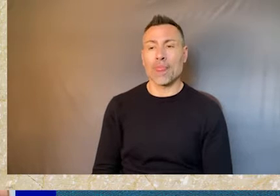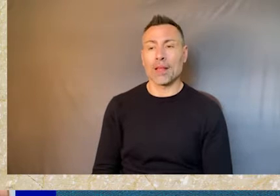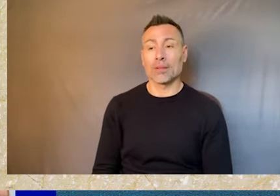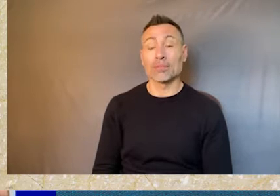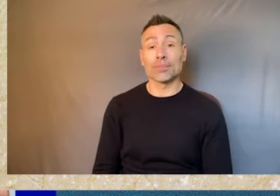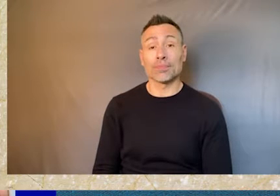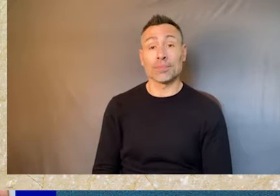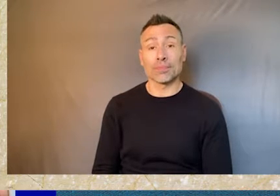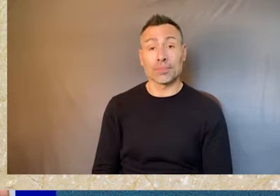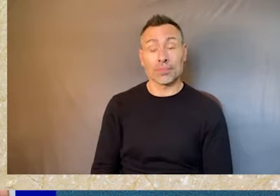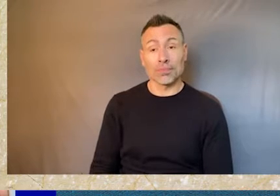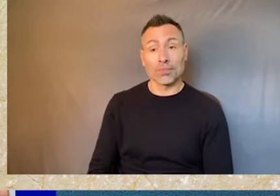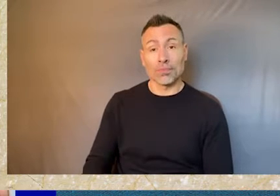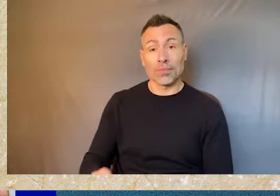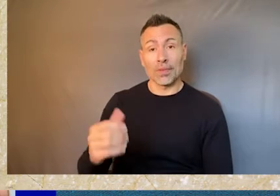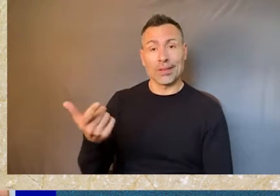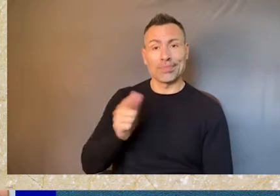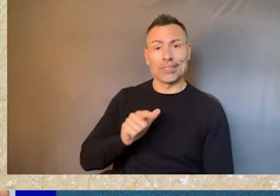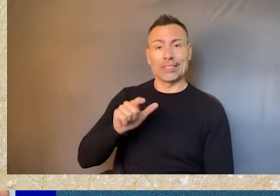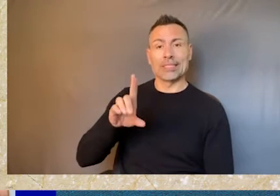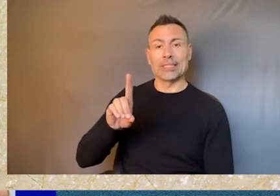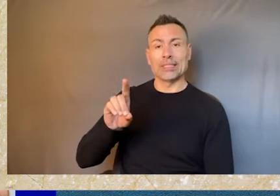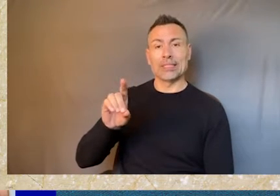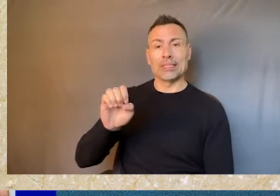Okay, so I thought that video would be a really